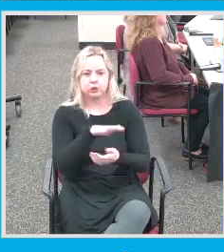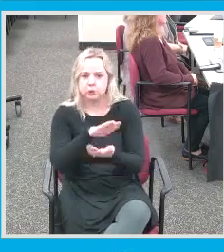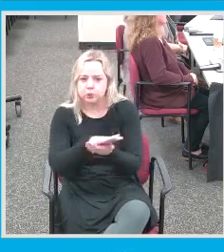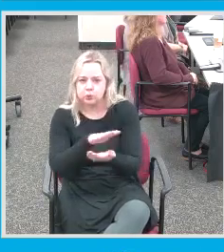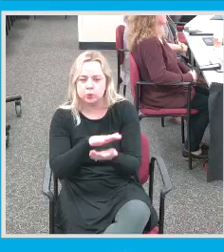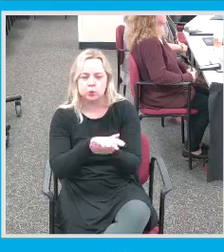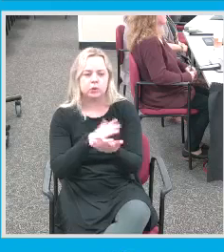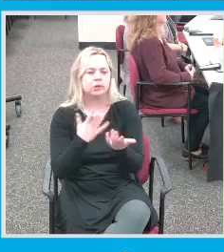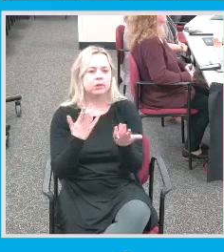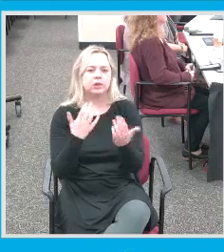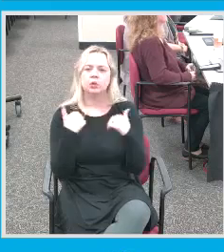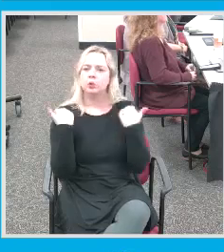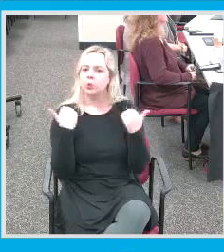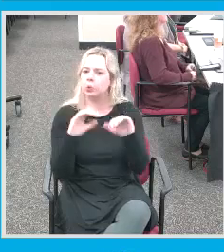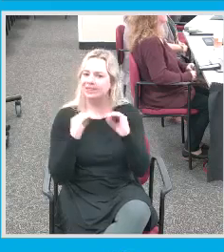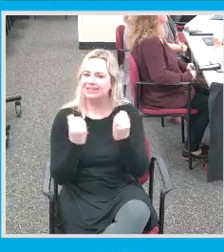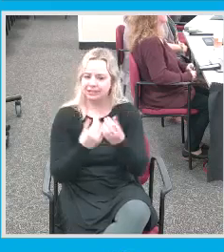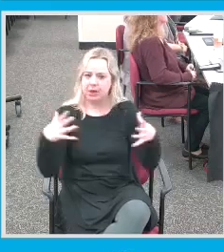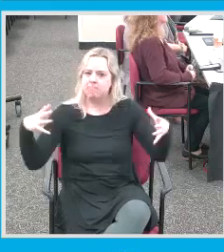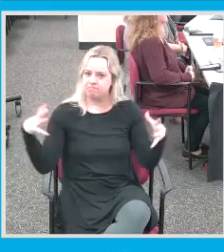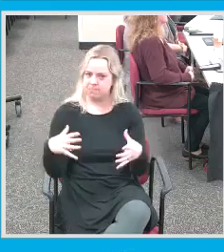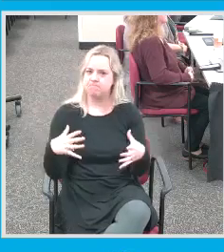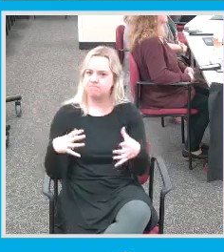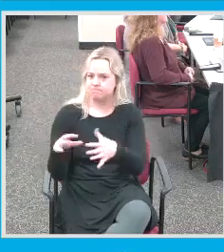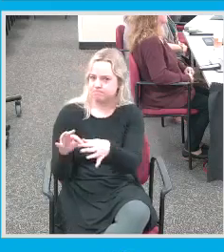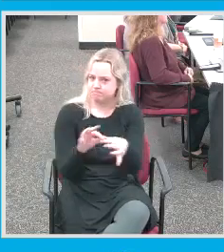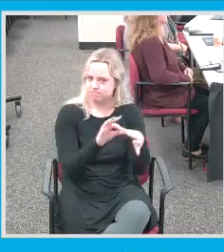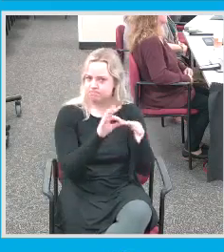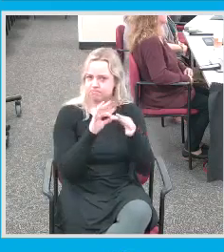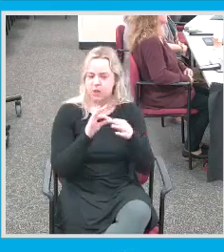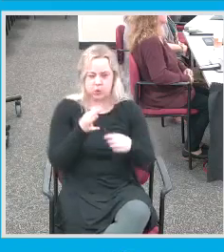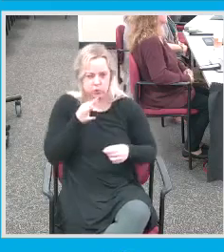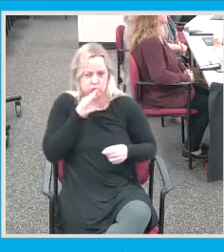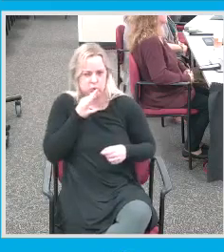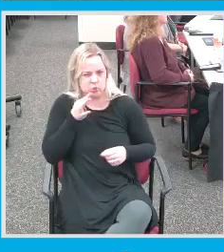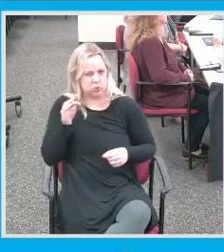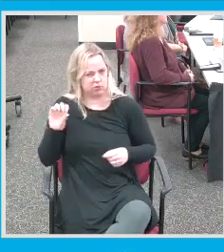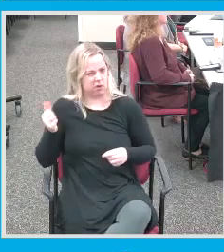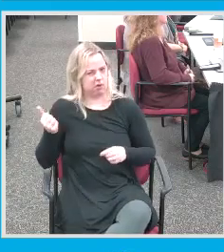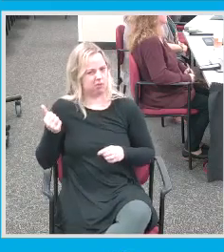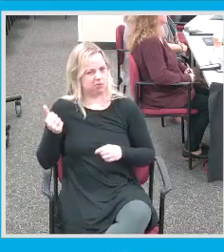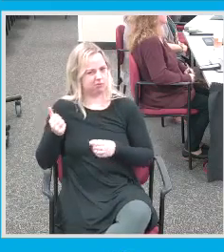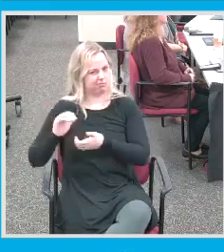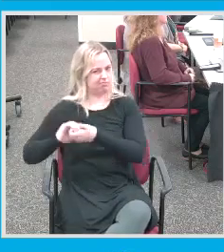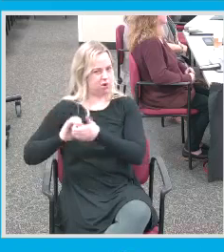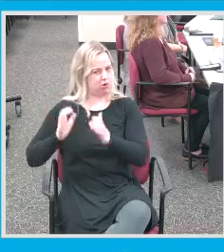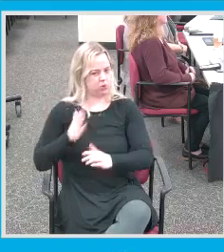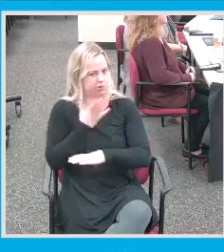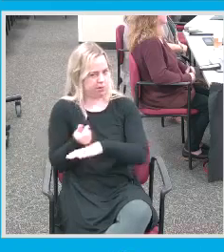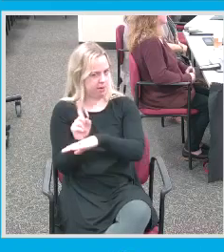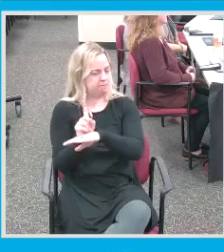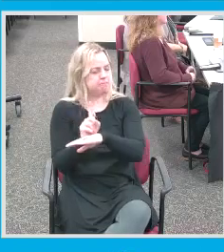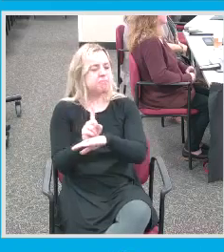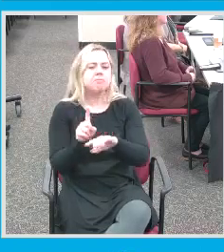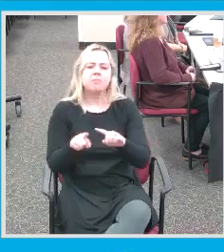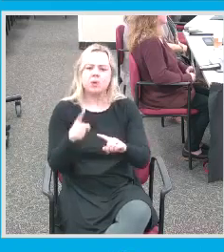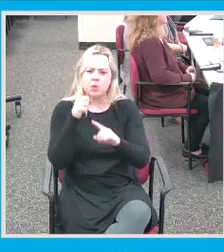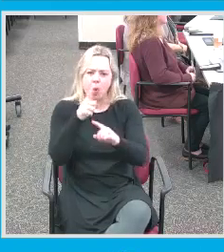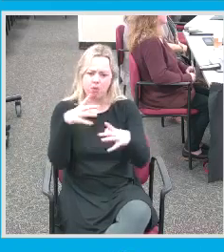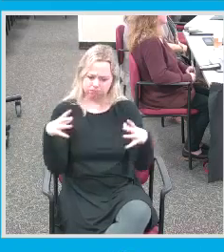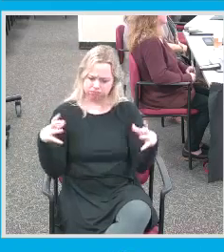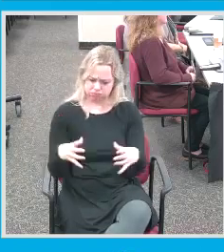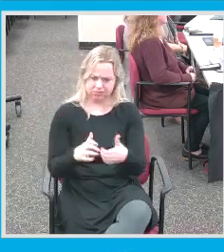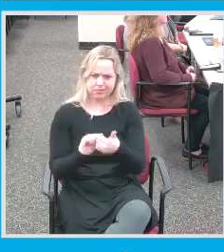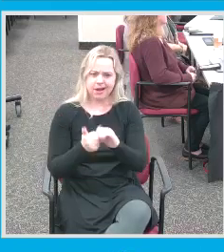serving organizations, and you'll hear from some of our community partners in a moment, and really all coming together of what can we do on a community level